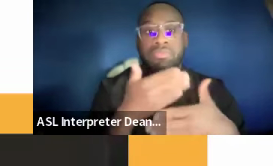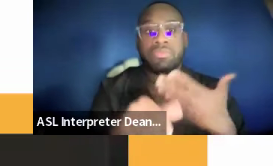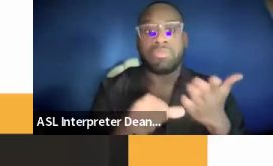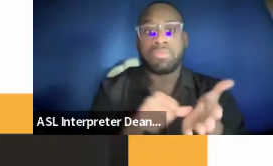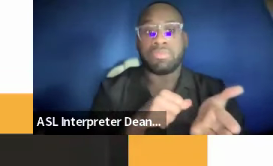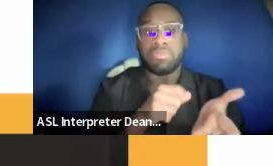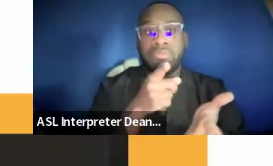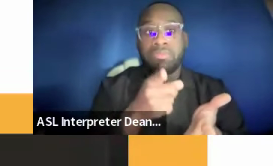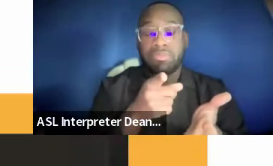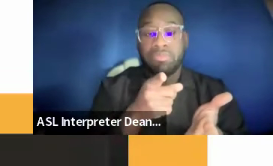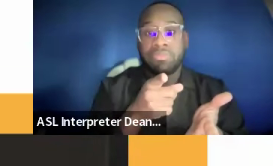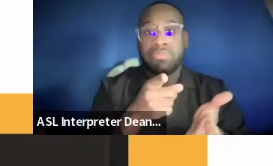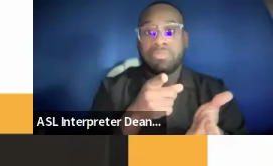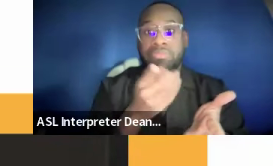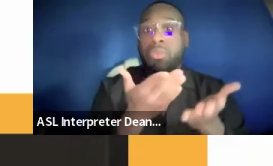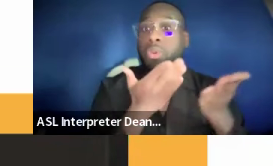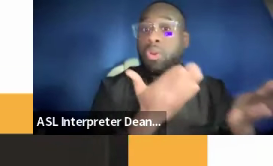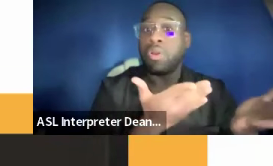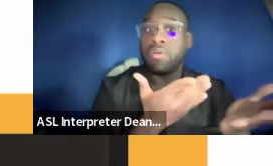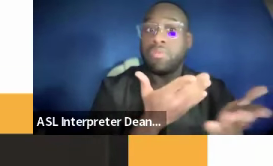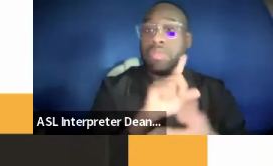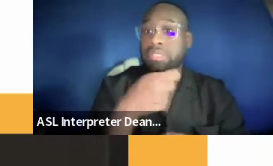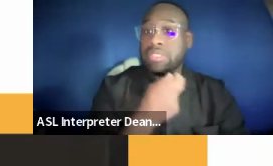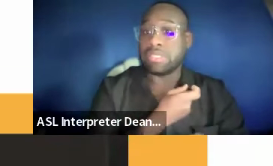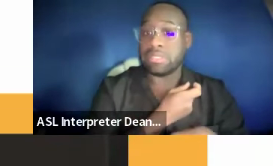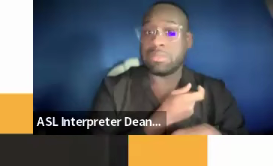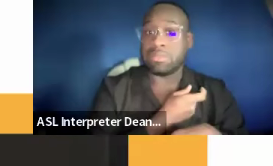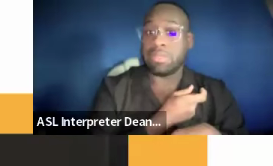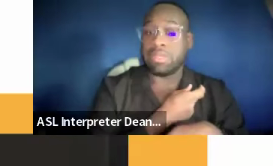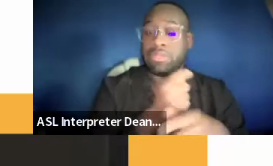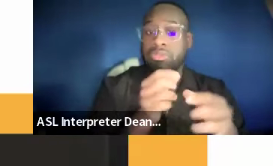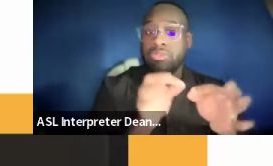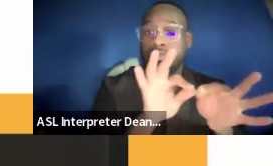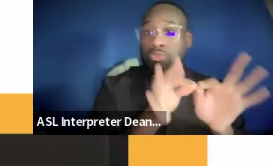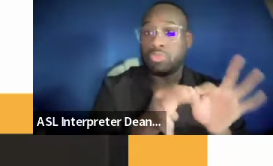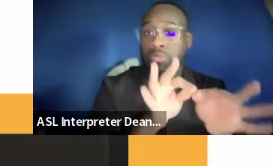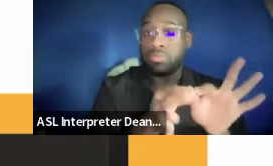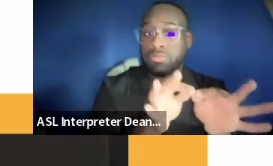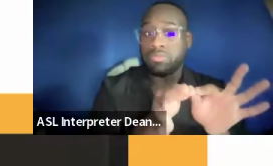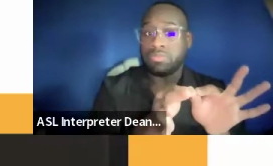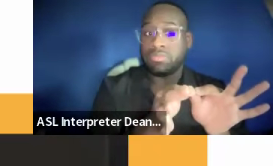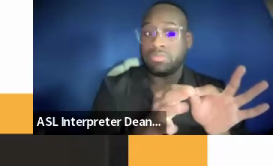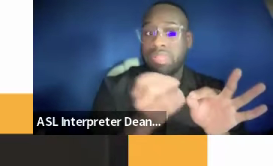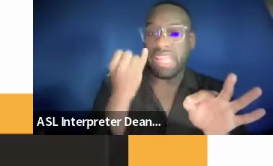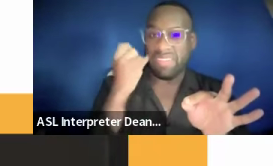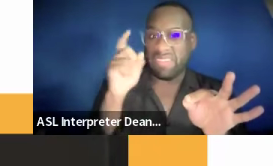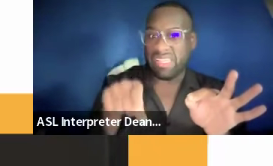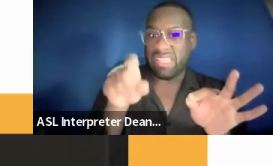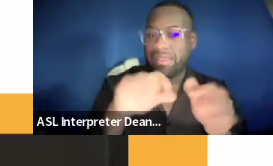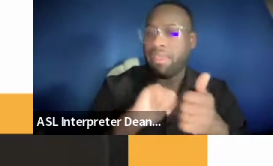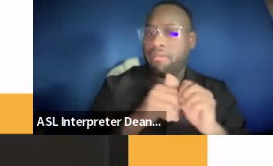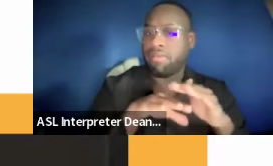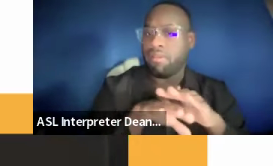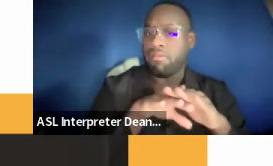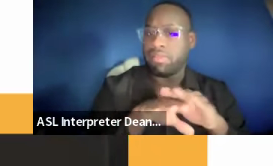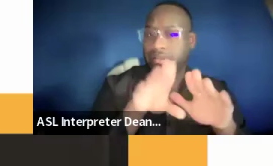We are offering Spanish interpretation for those who need it. So all you have to do is go to the bottom of your screen,